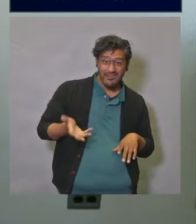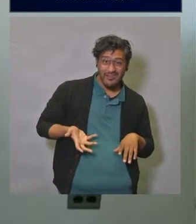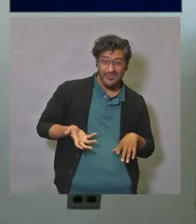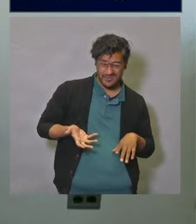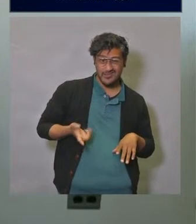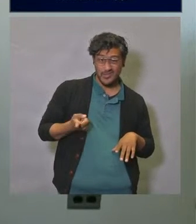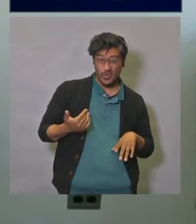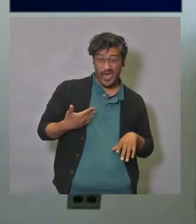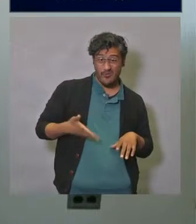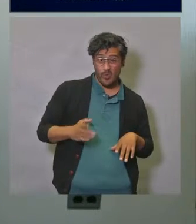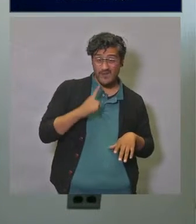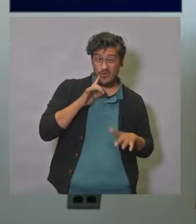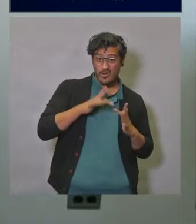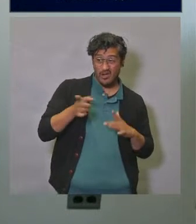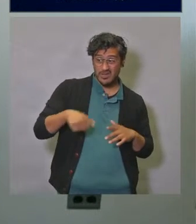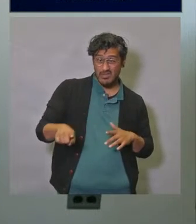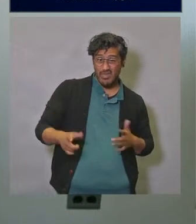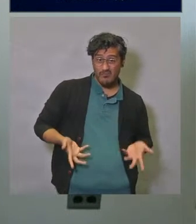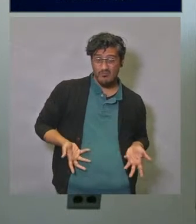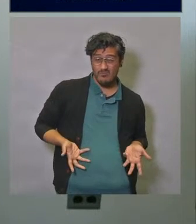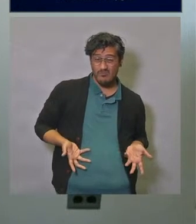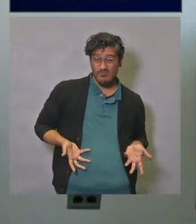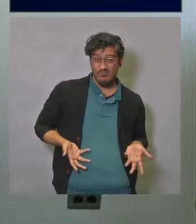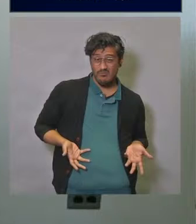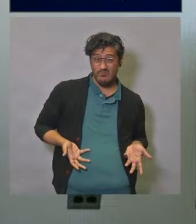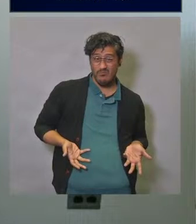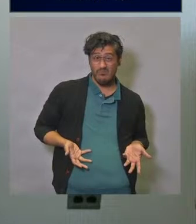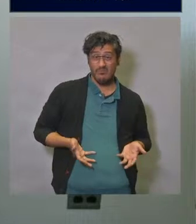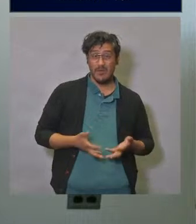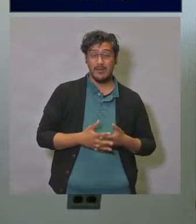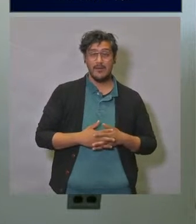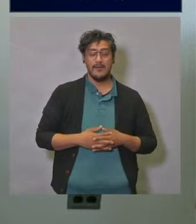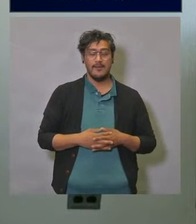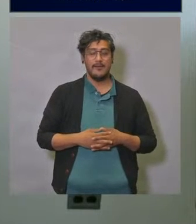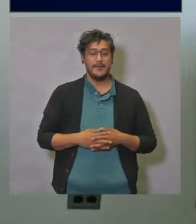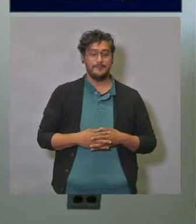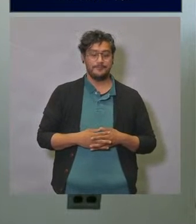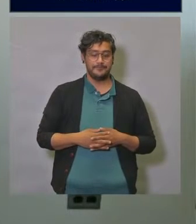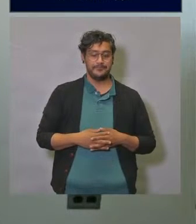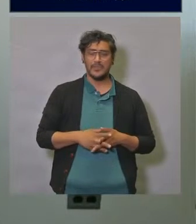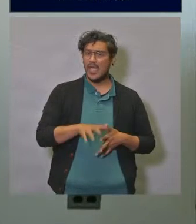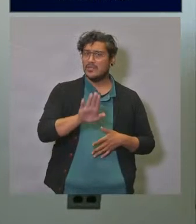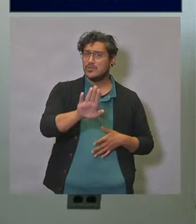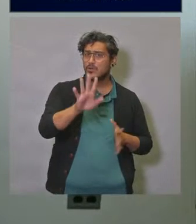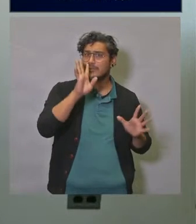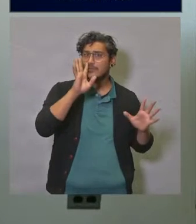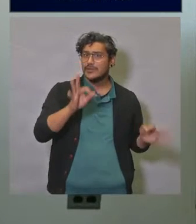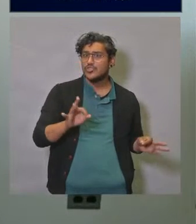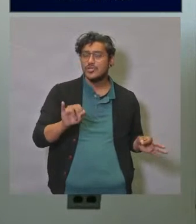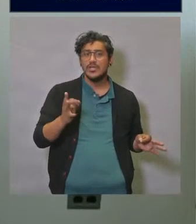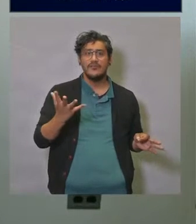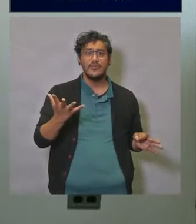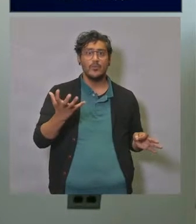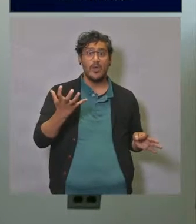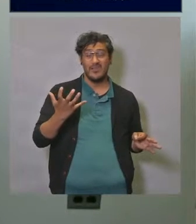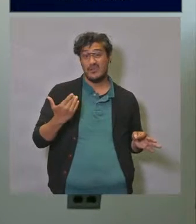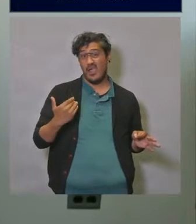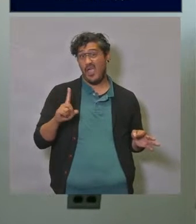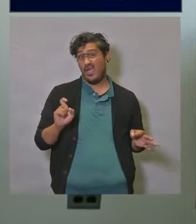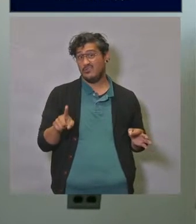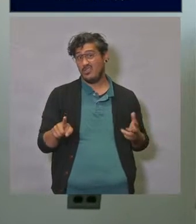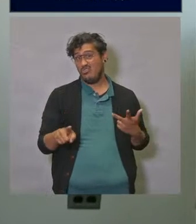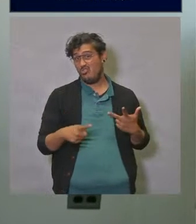briefings, do you have a way of getting the message through to them? And your decision whether or not you want to let me cheat and ask a third